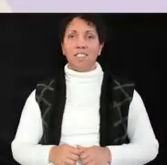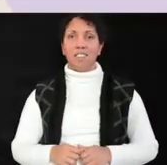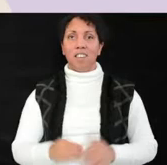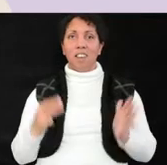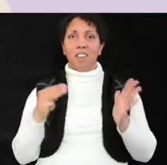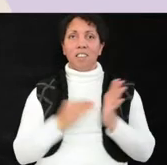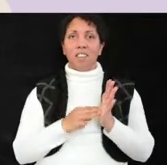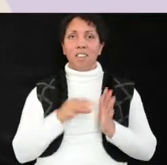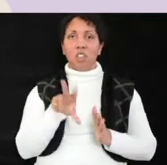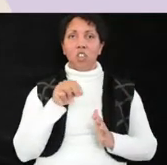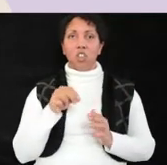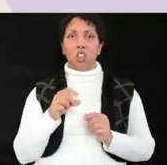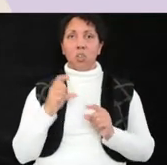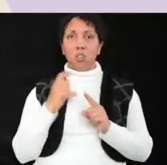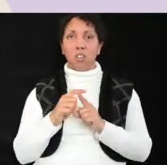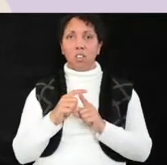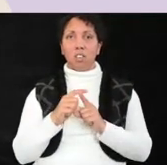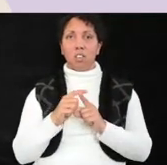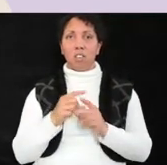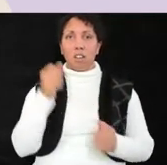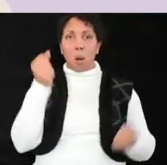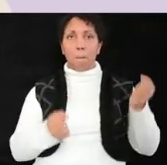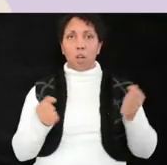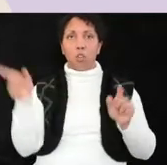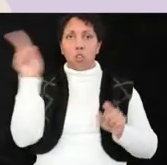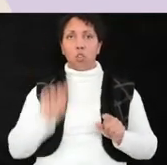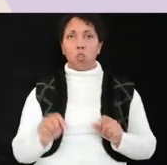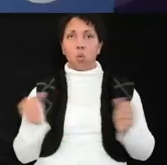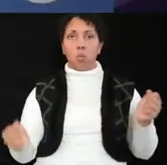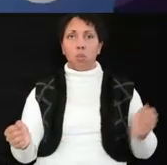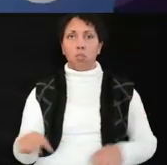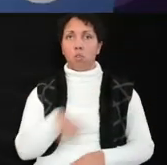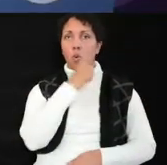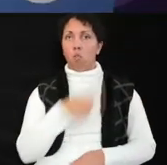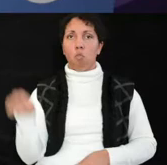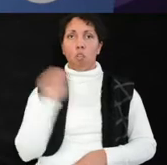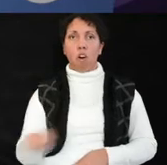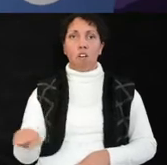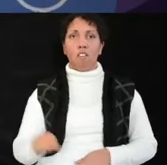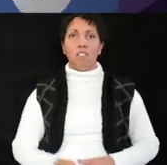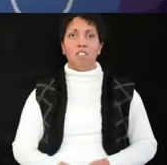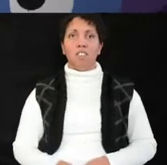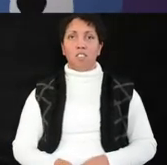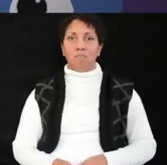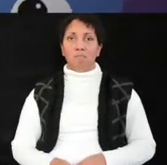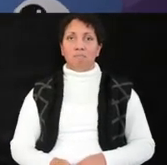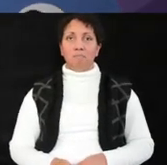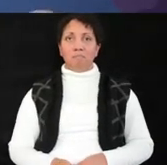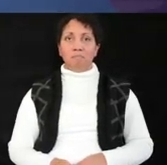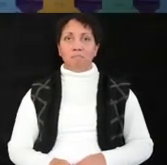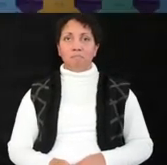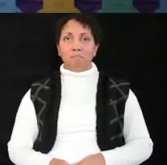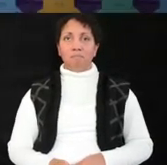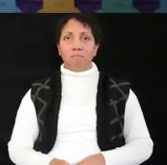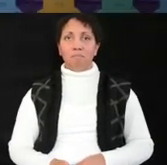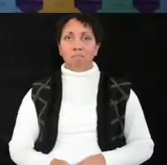Zed chose D. A foster carer drives the school bus. I'm sorry, that's the wrong answer. The